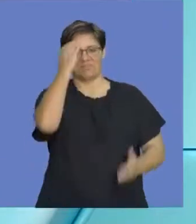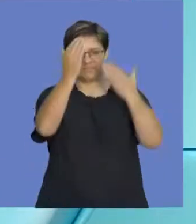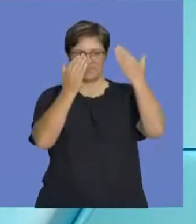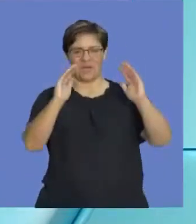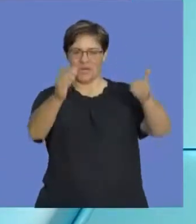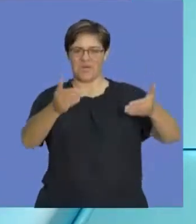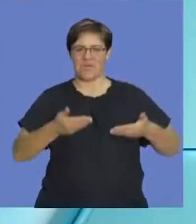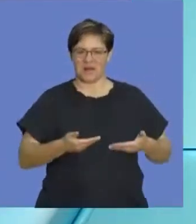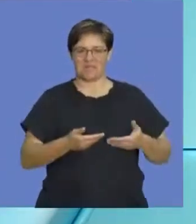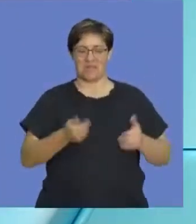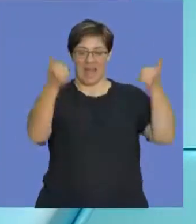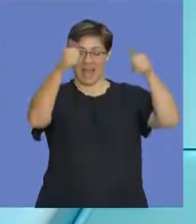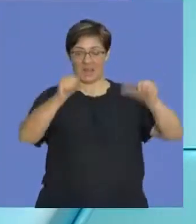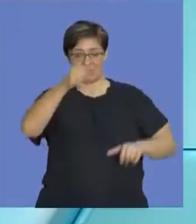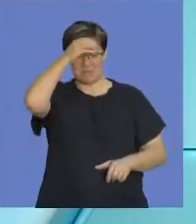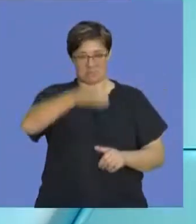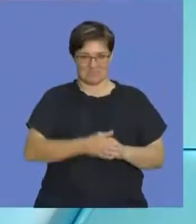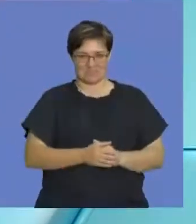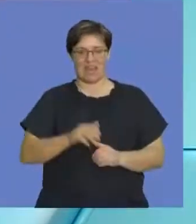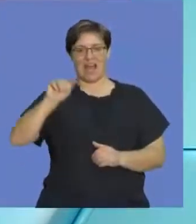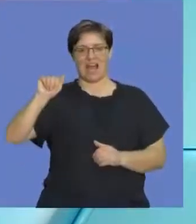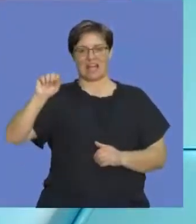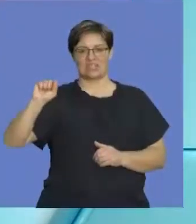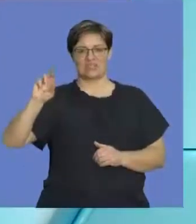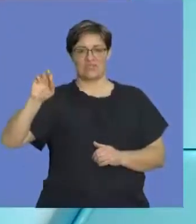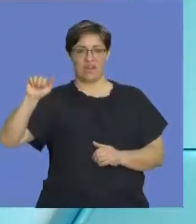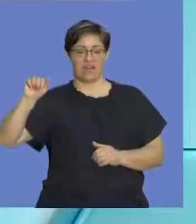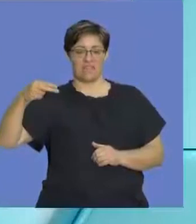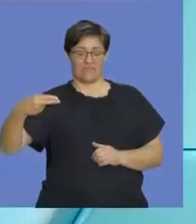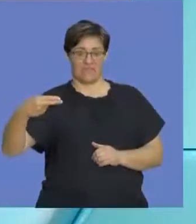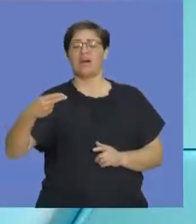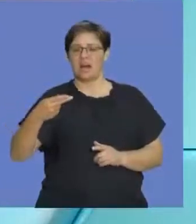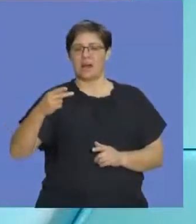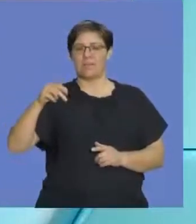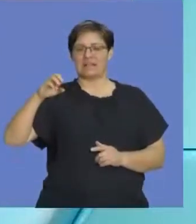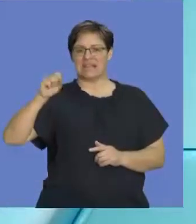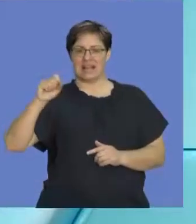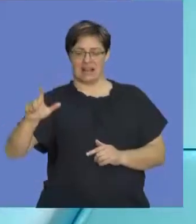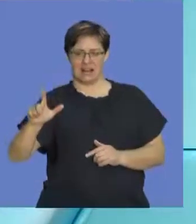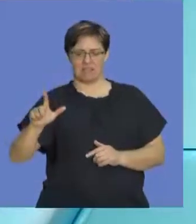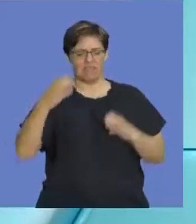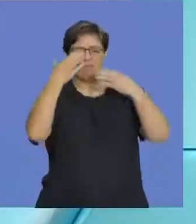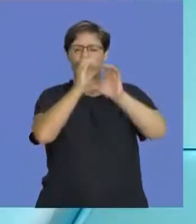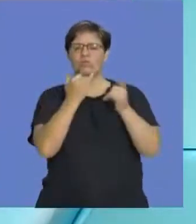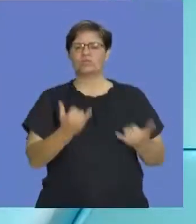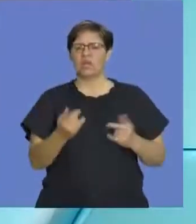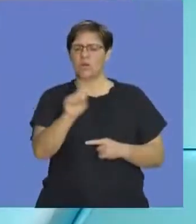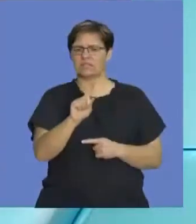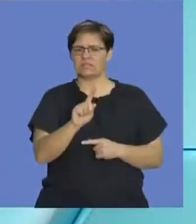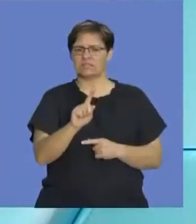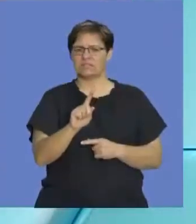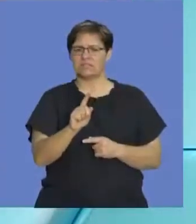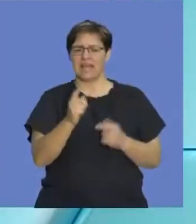Welcome, accounting boffins. You are with Ashraf Patel. Our focus of our lesson today is cost